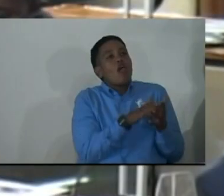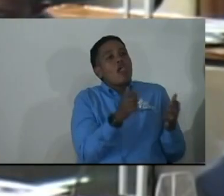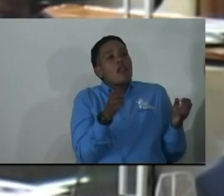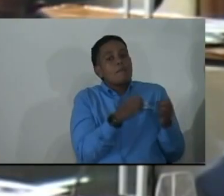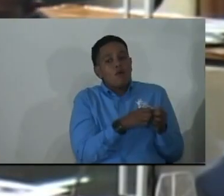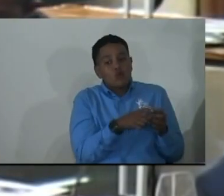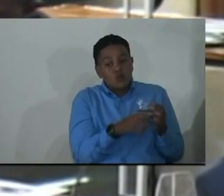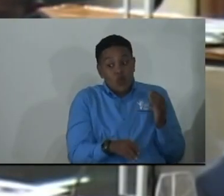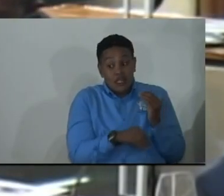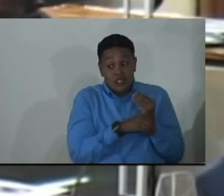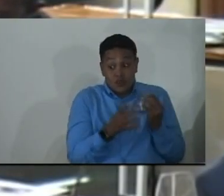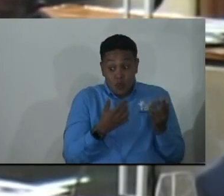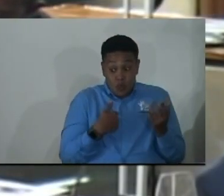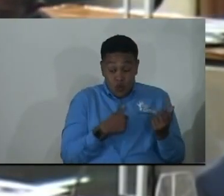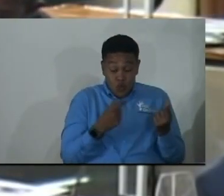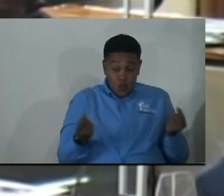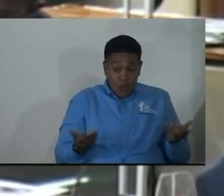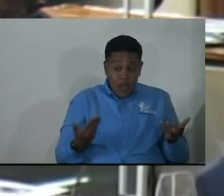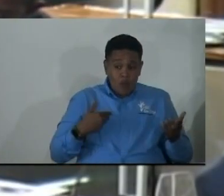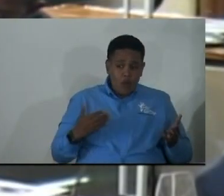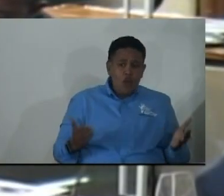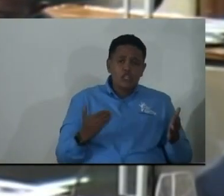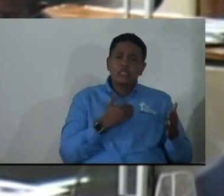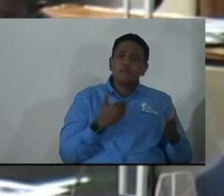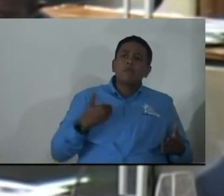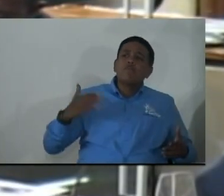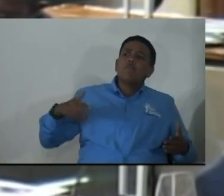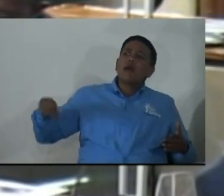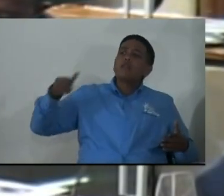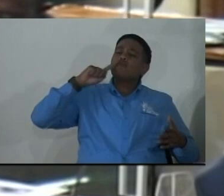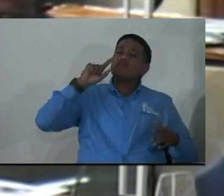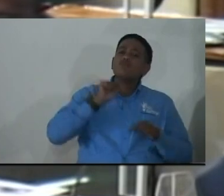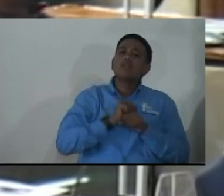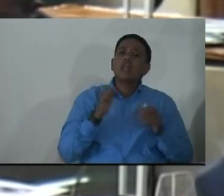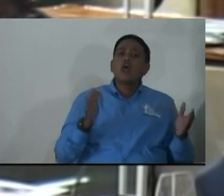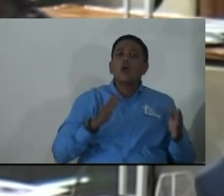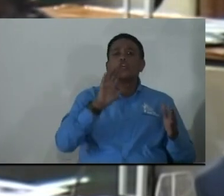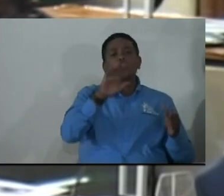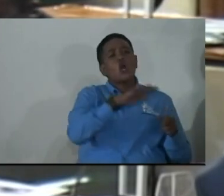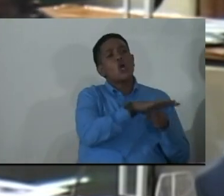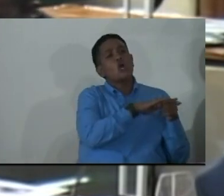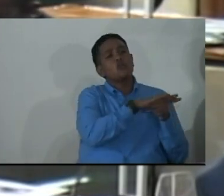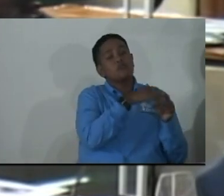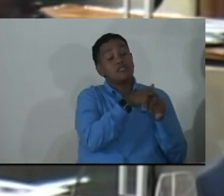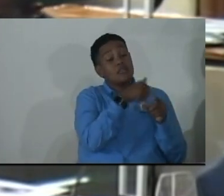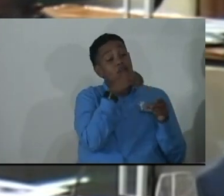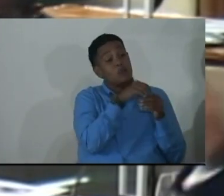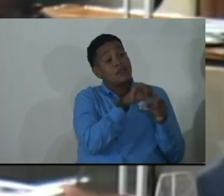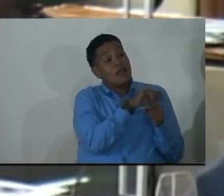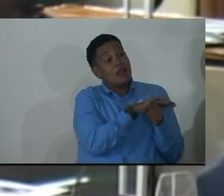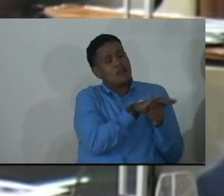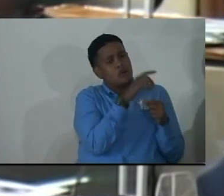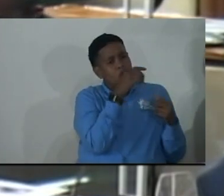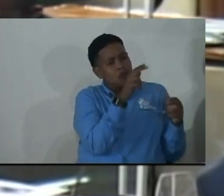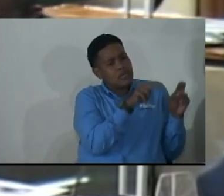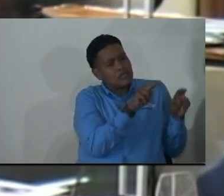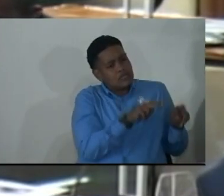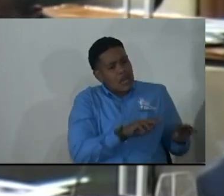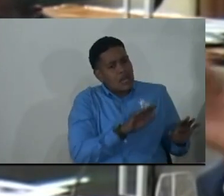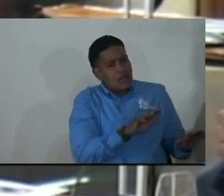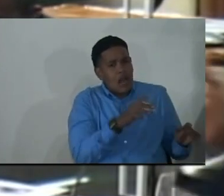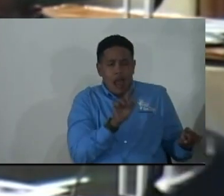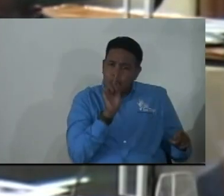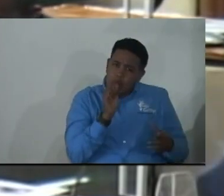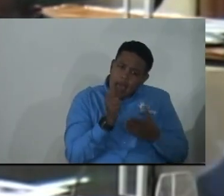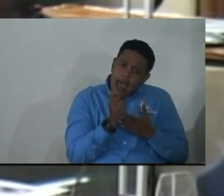addition to what we're doing here, we encourage members of Parliament to encourage your constituents who are in this demographic to sign up and